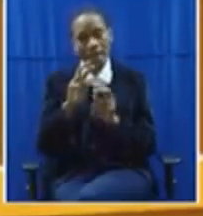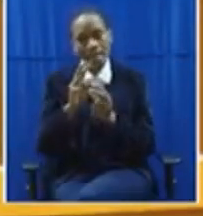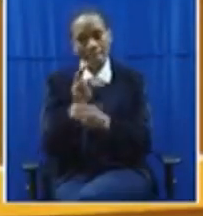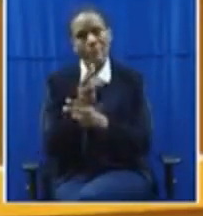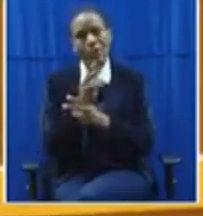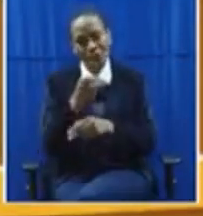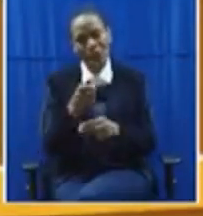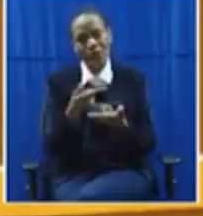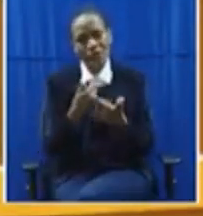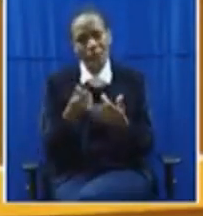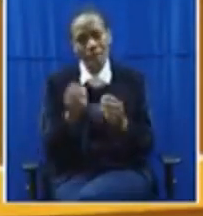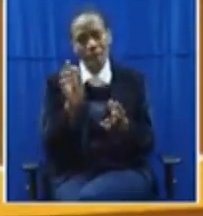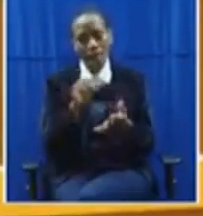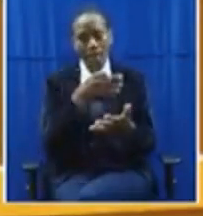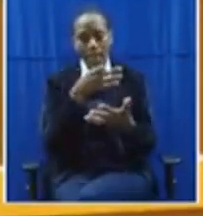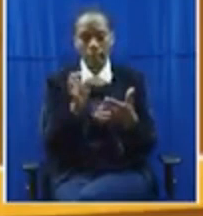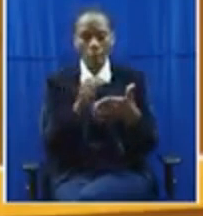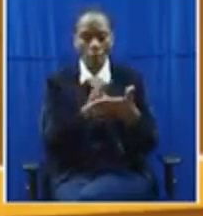from a poet.